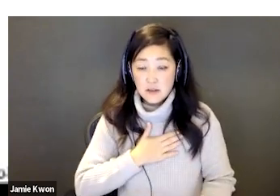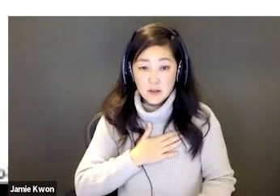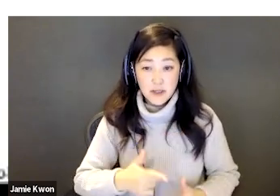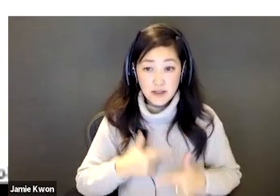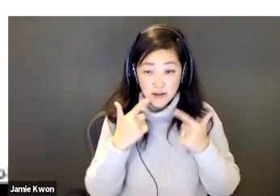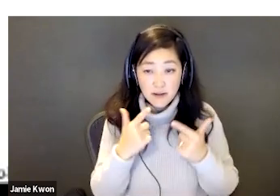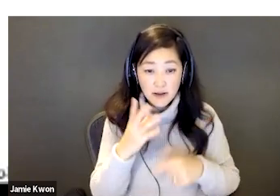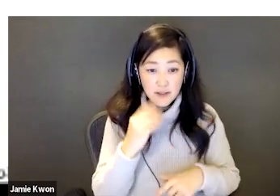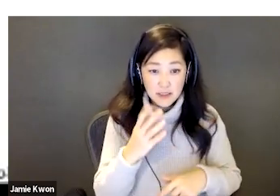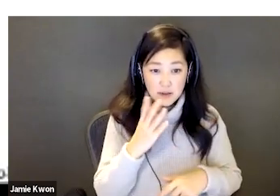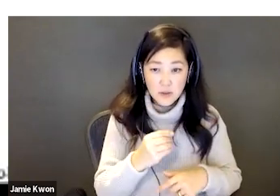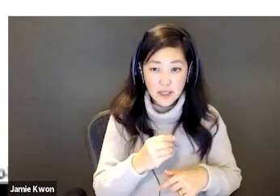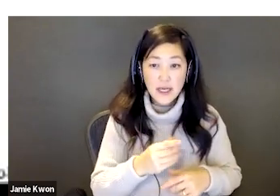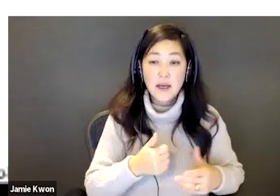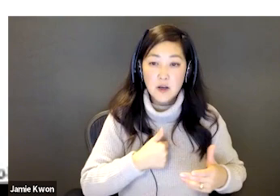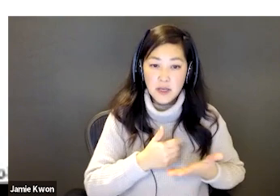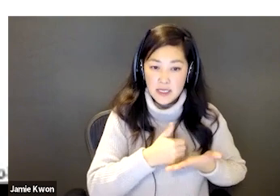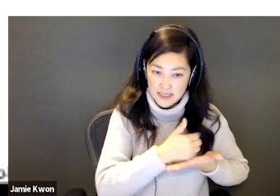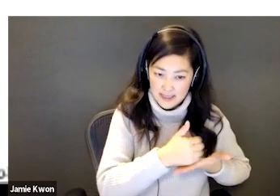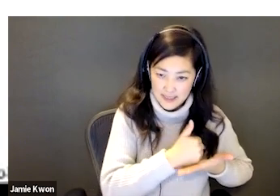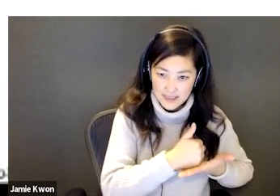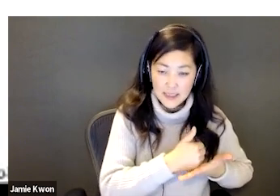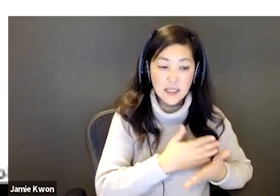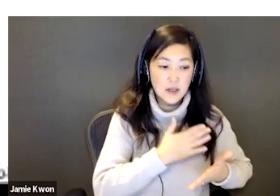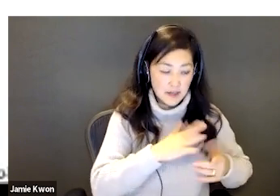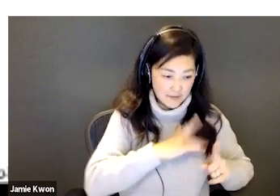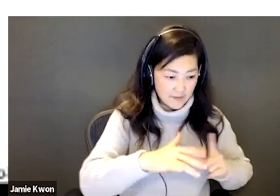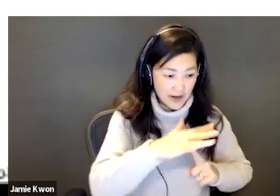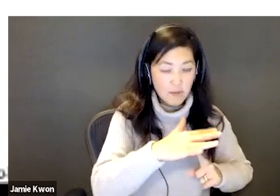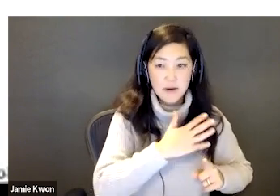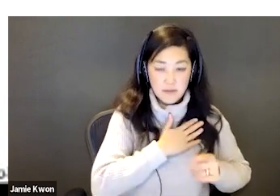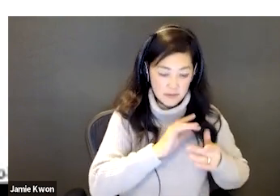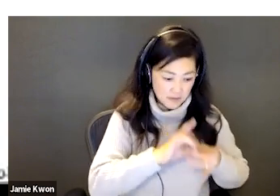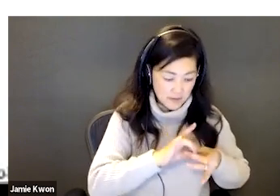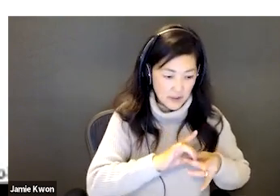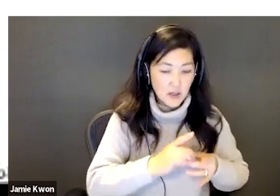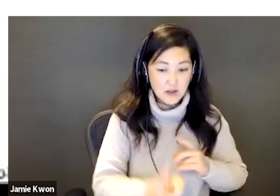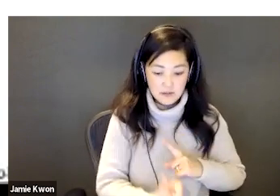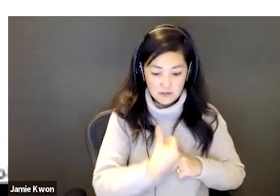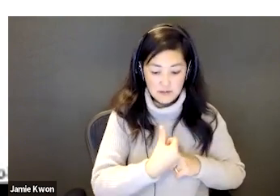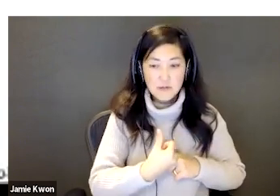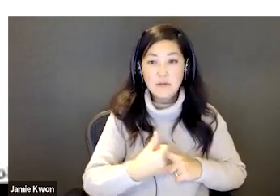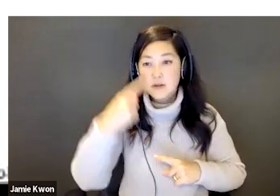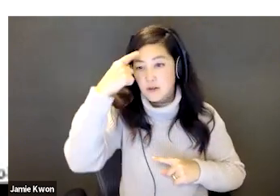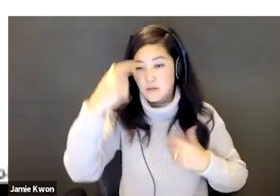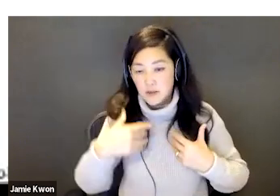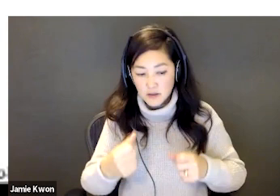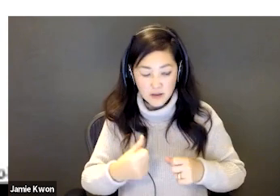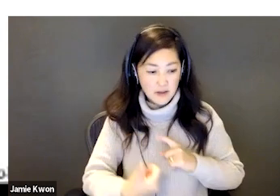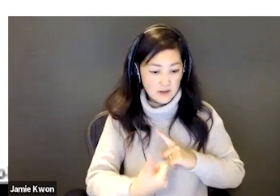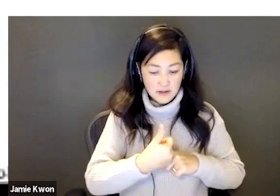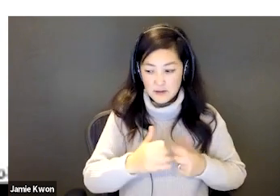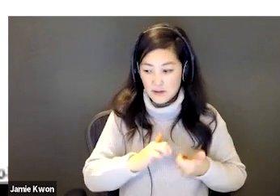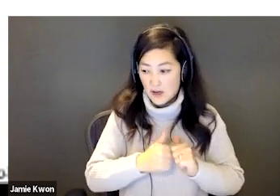acquired neurodiversity, my environment, my relationships, affect my mental health, affect how I experience the world, and